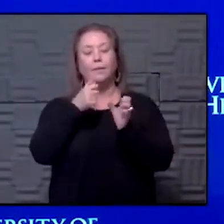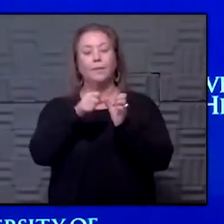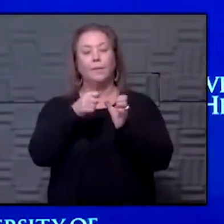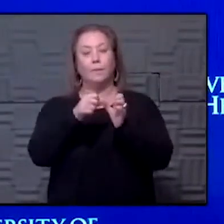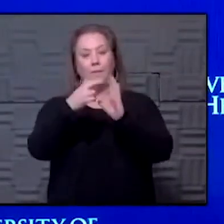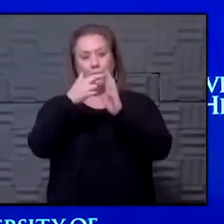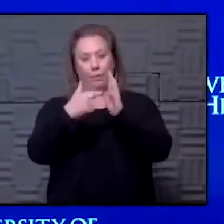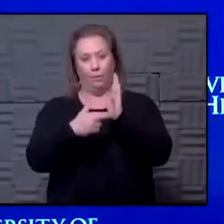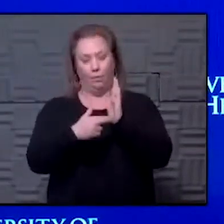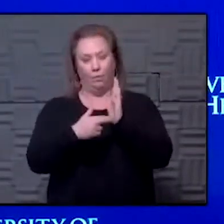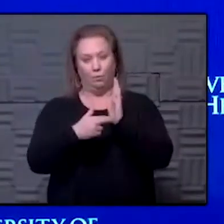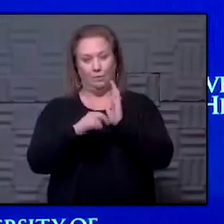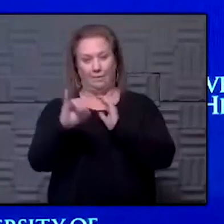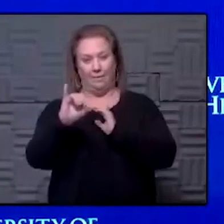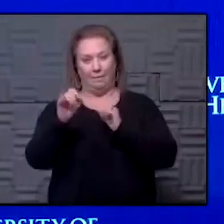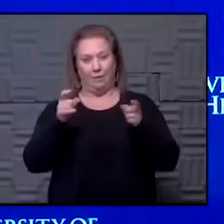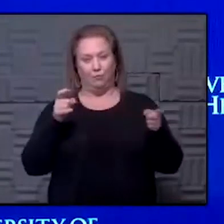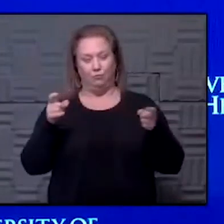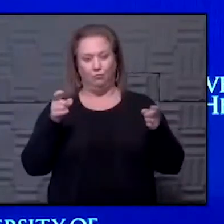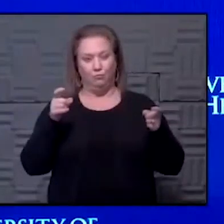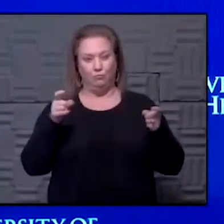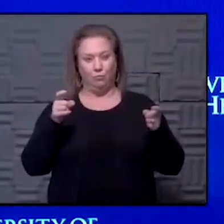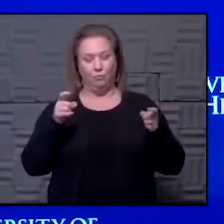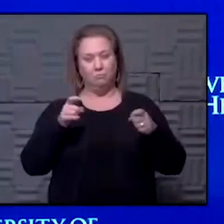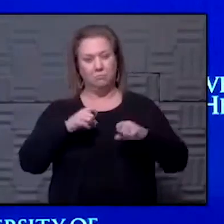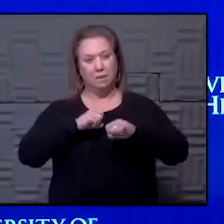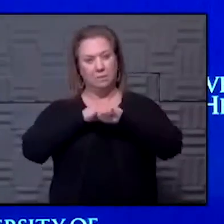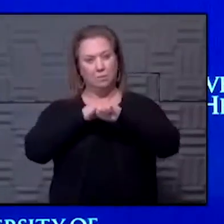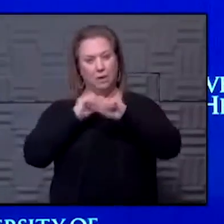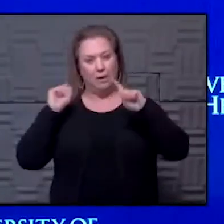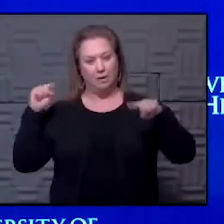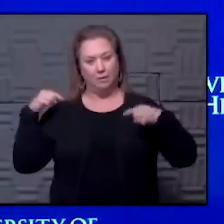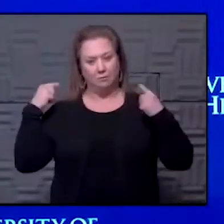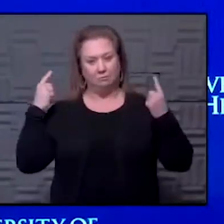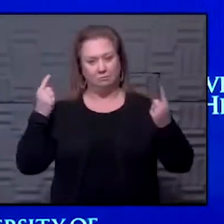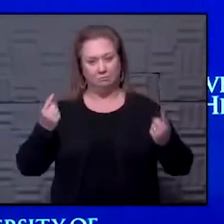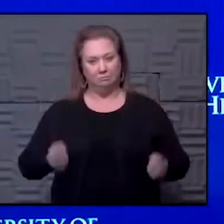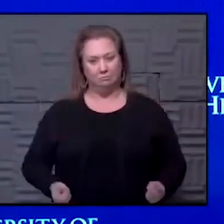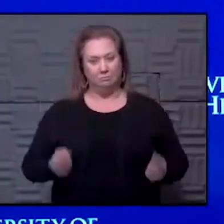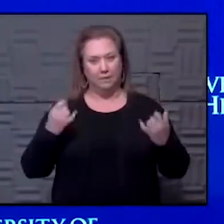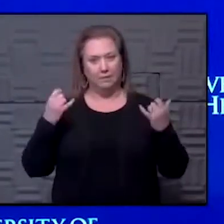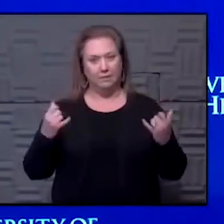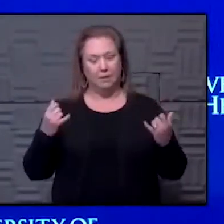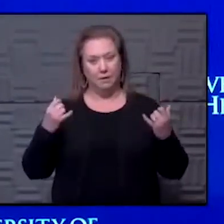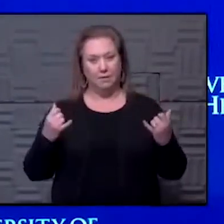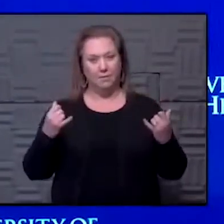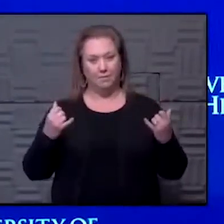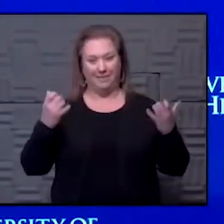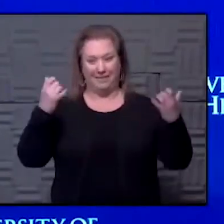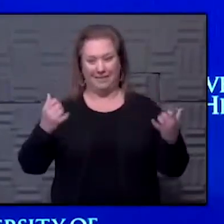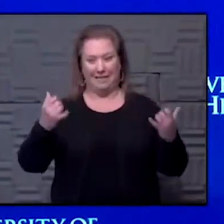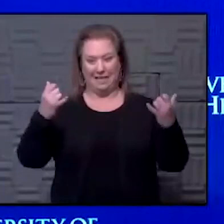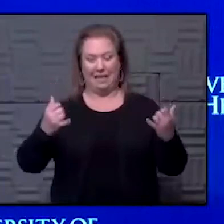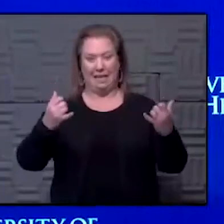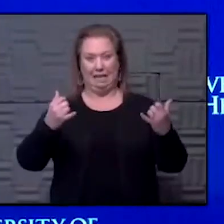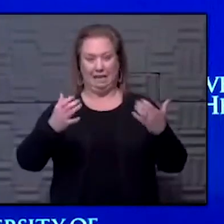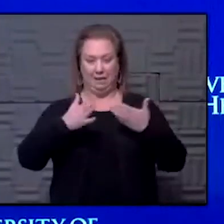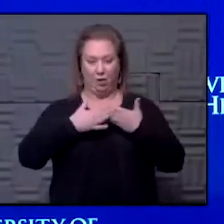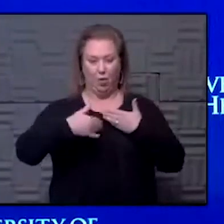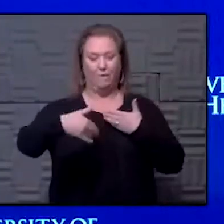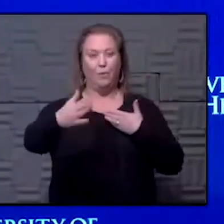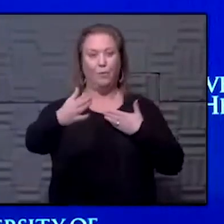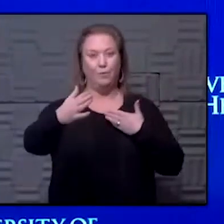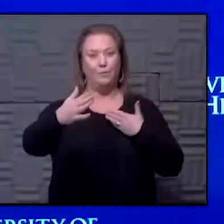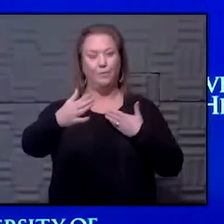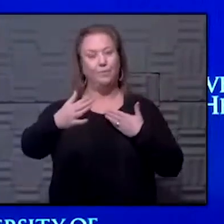the rules of infection control. They have protected you all the way until this moment and on this day and every day going